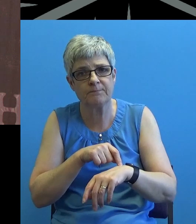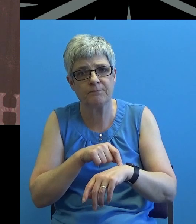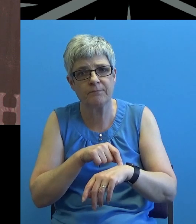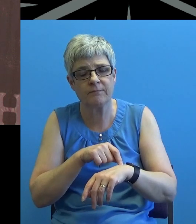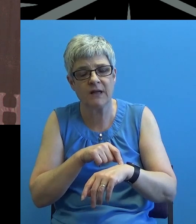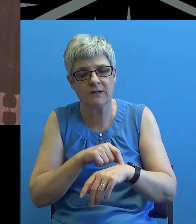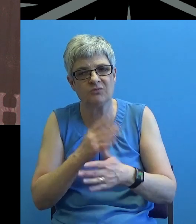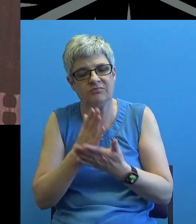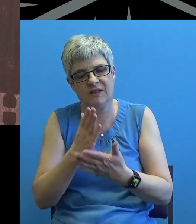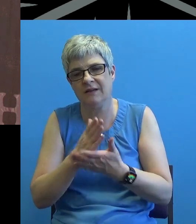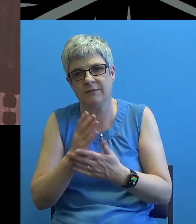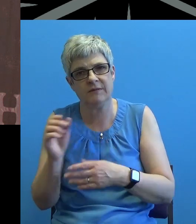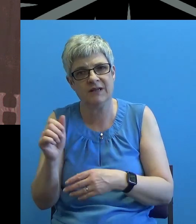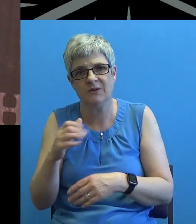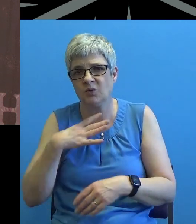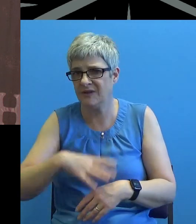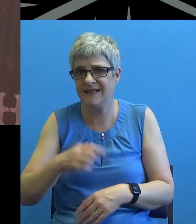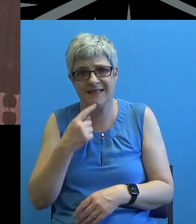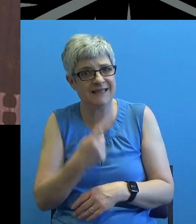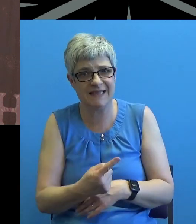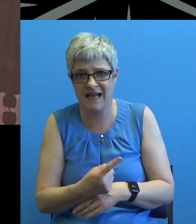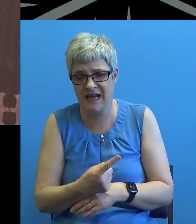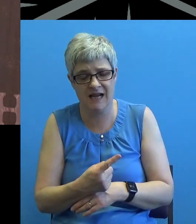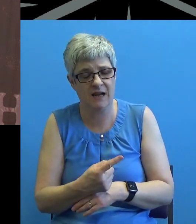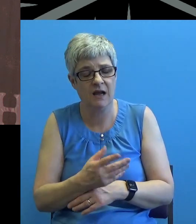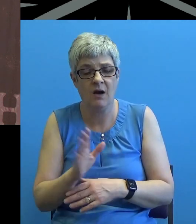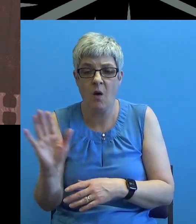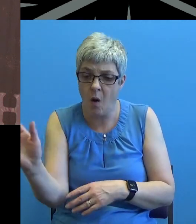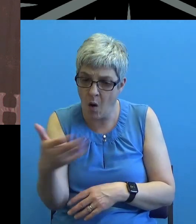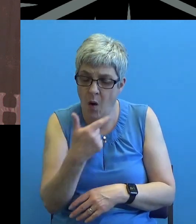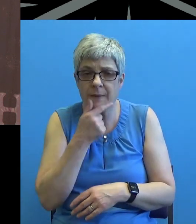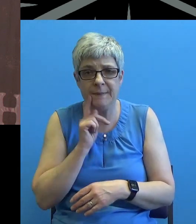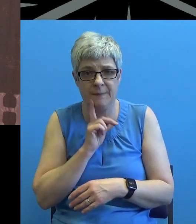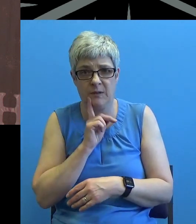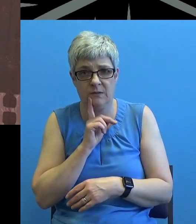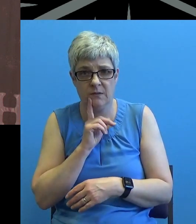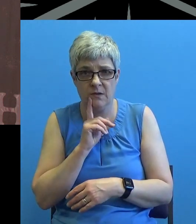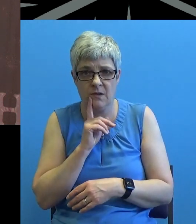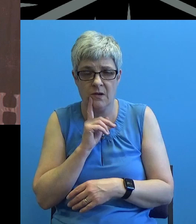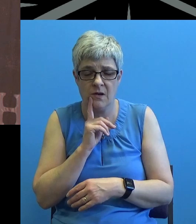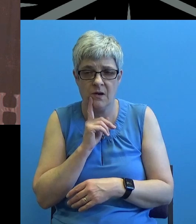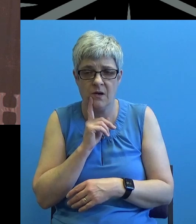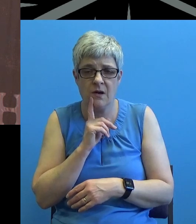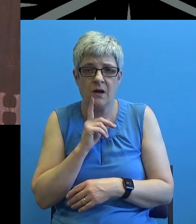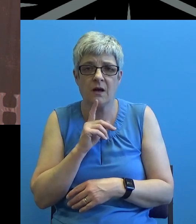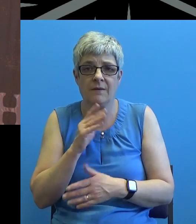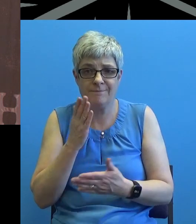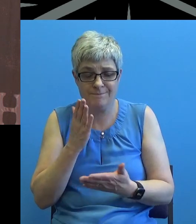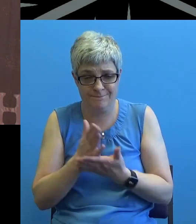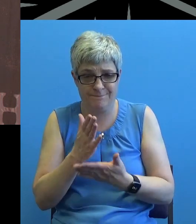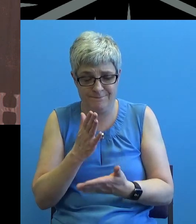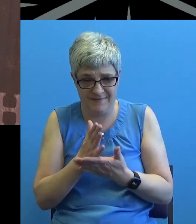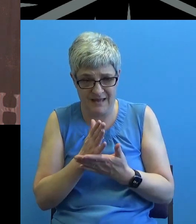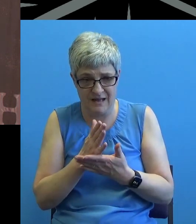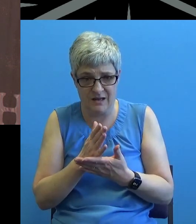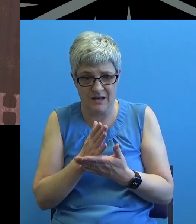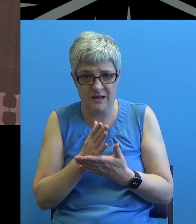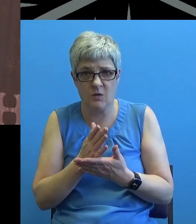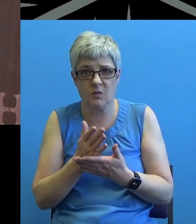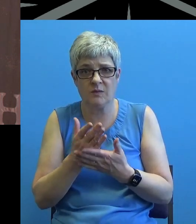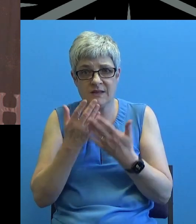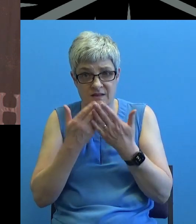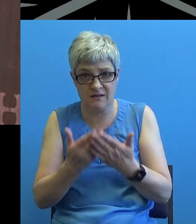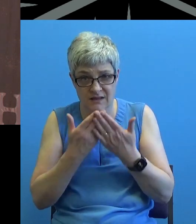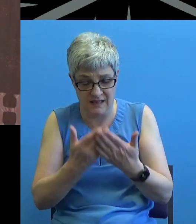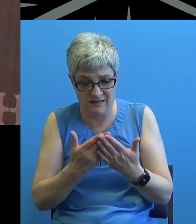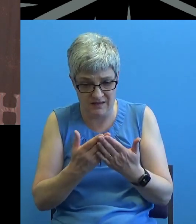But it goes without saying that it's not surprising at all that all of the people, of all of them, it was those who had most deeply studied